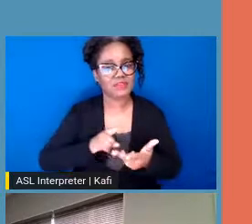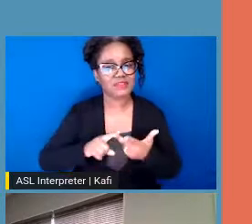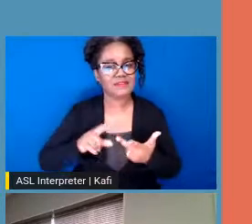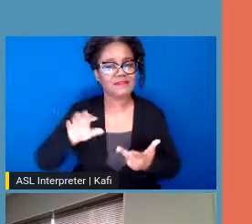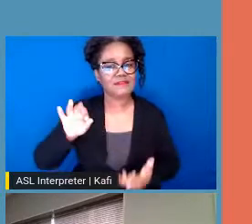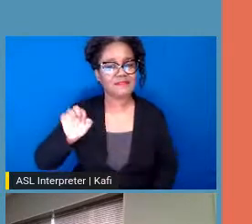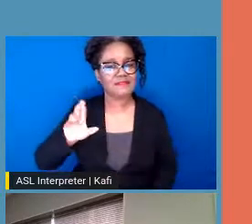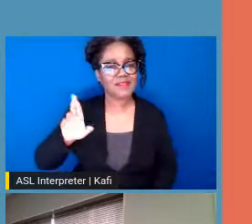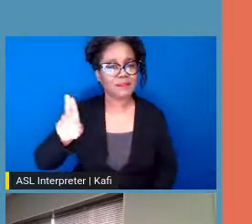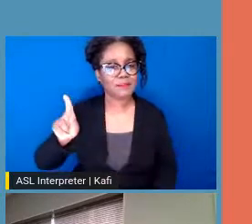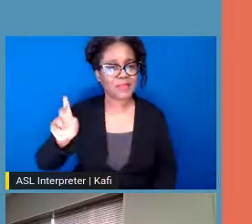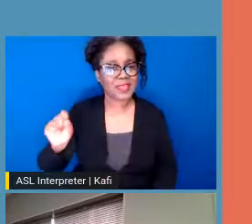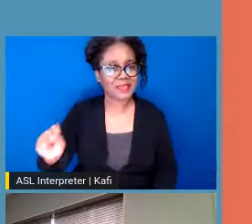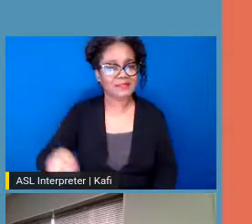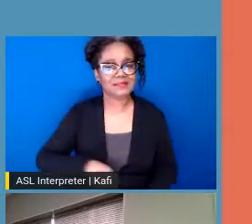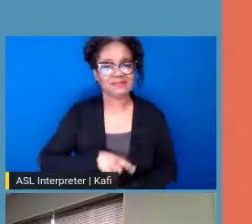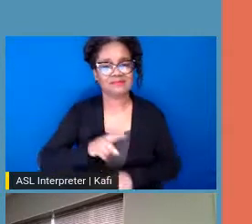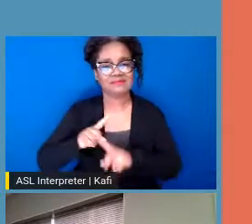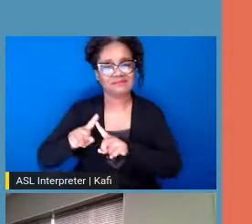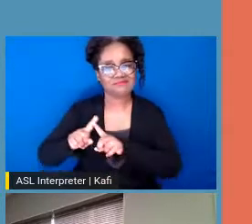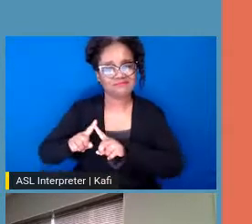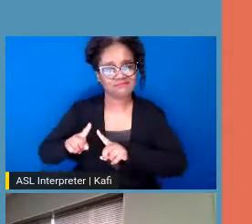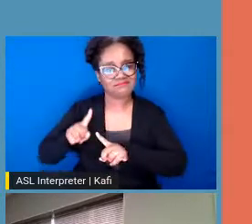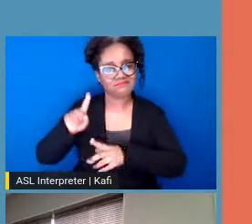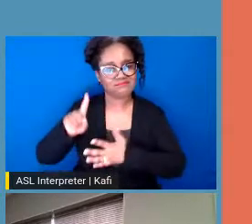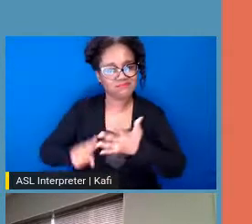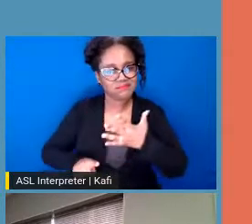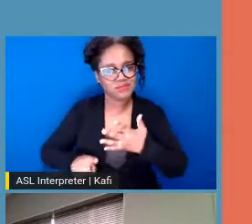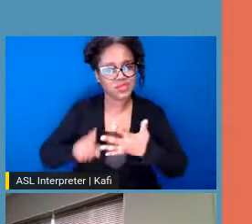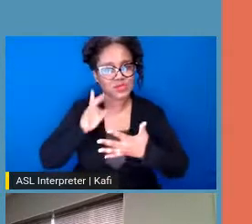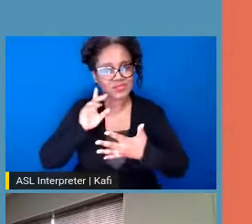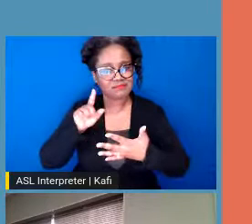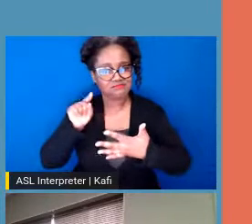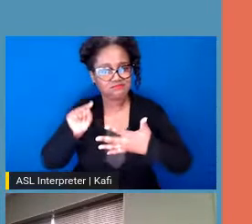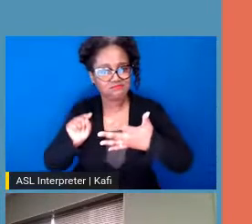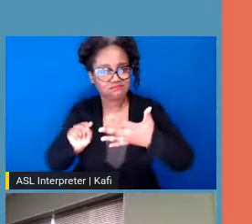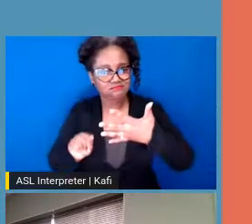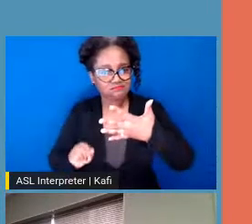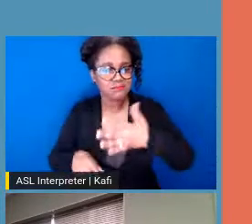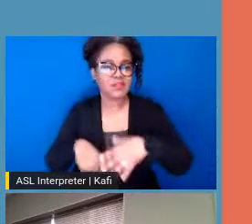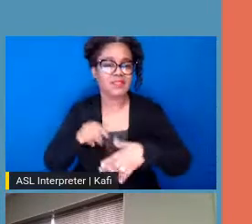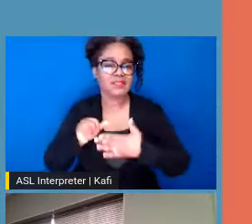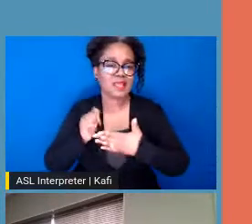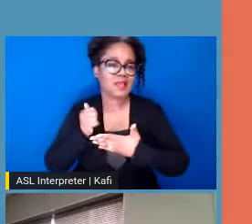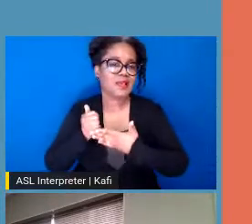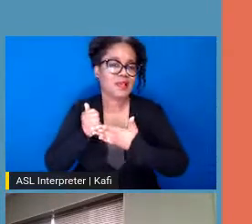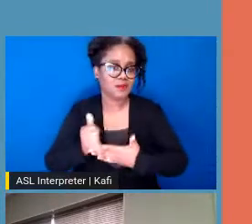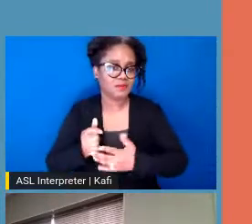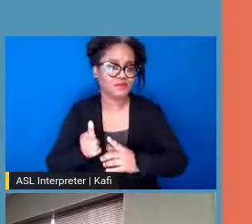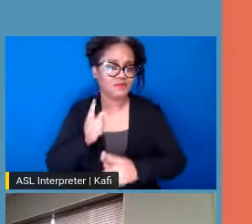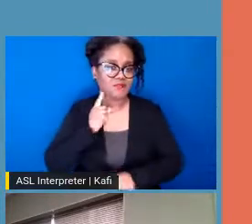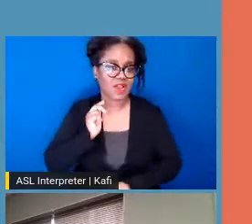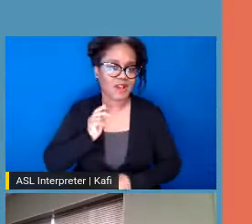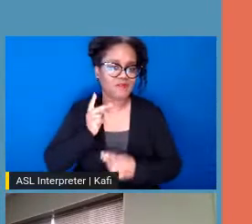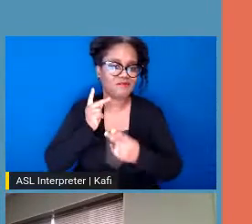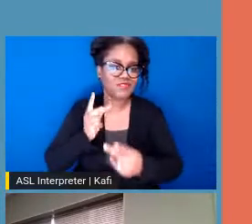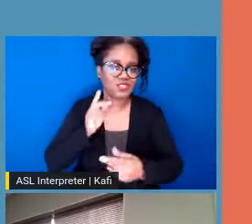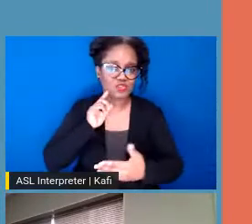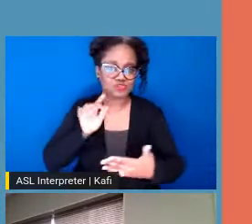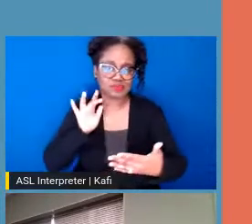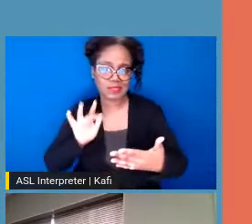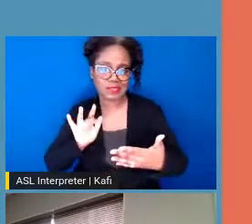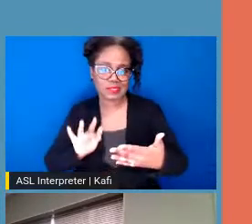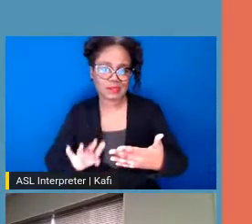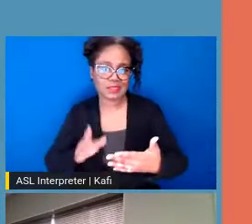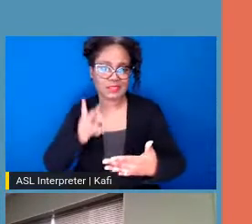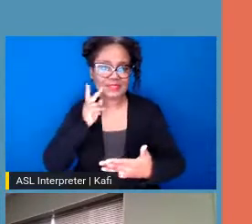online group, which makes it really great for our visitors and constituents to be able to search across all platforms to find all the different resources they